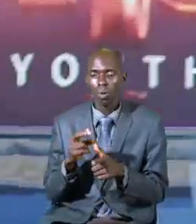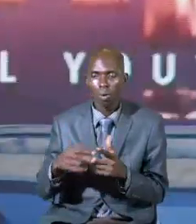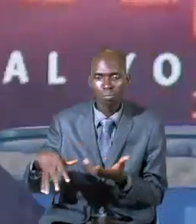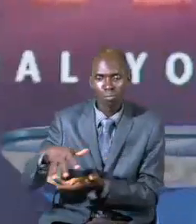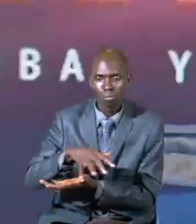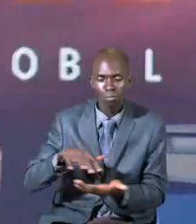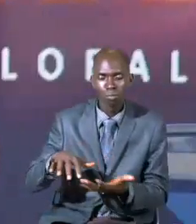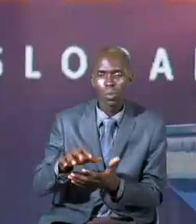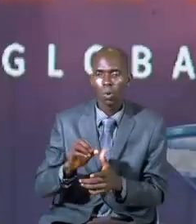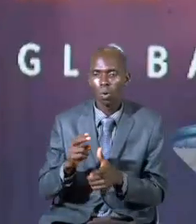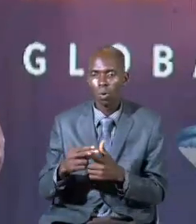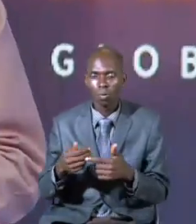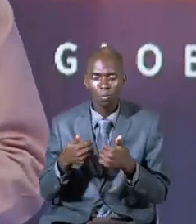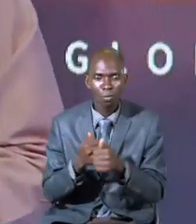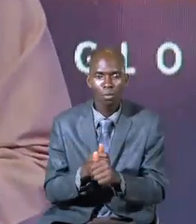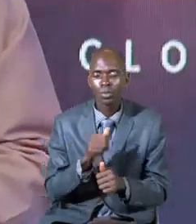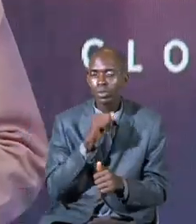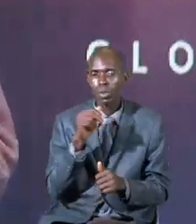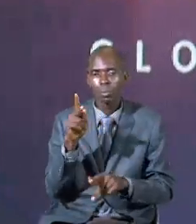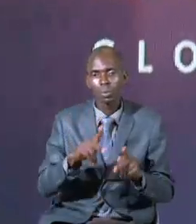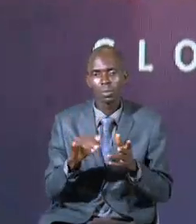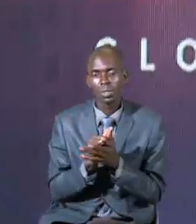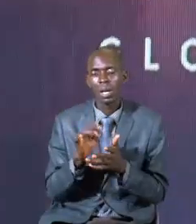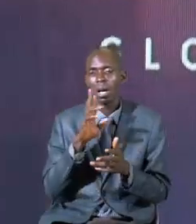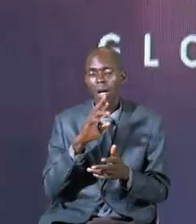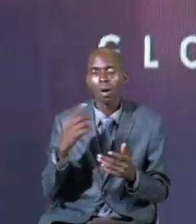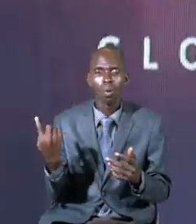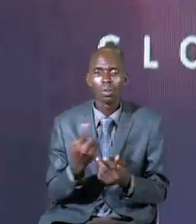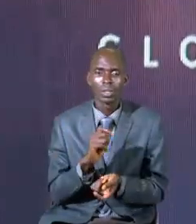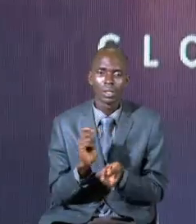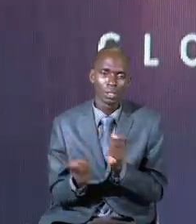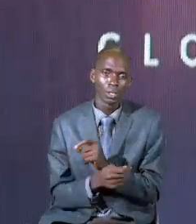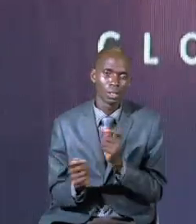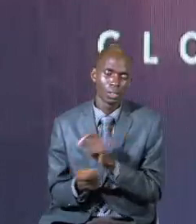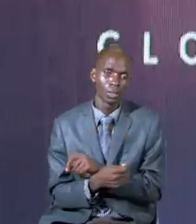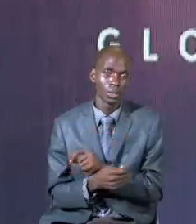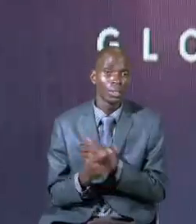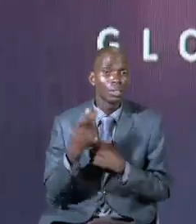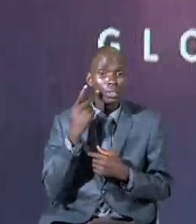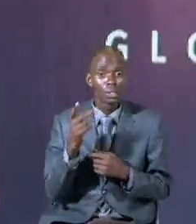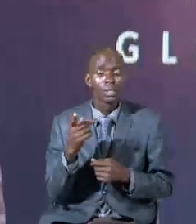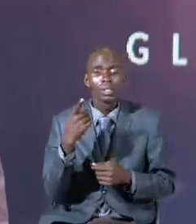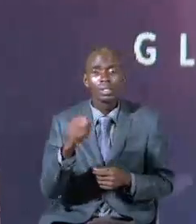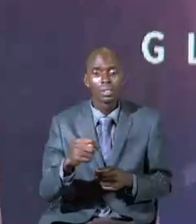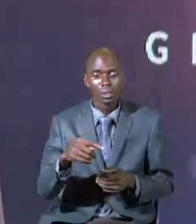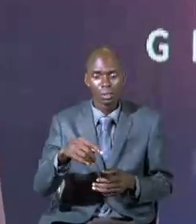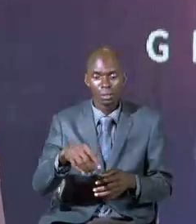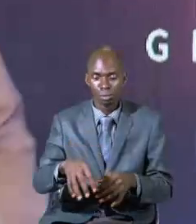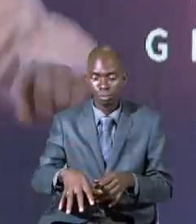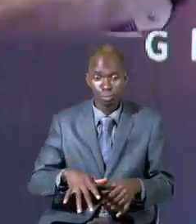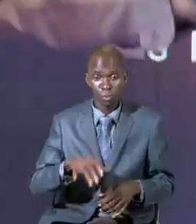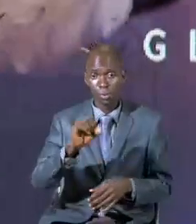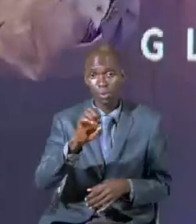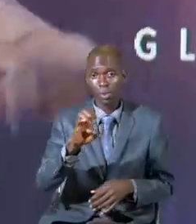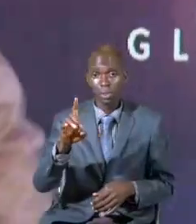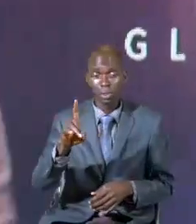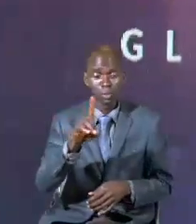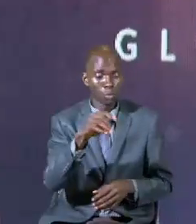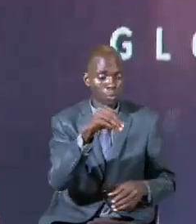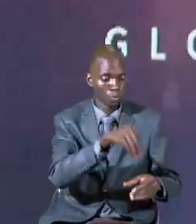the seed you planted yesterday, how is it? Oh, he said, I dug it up this morning. I planted